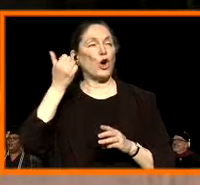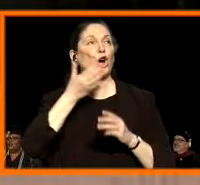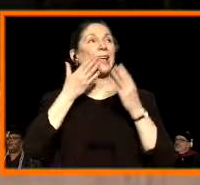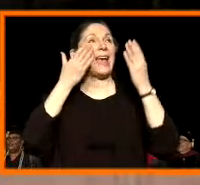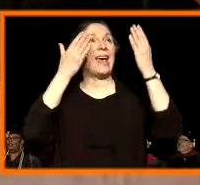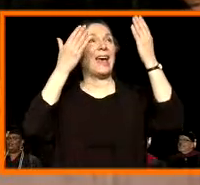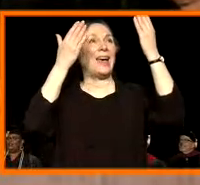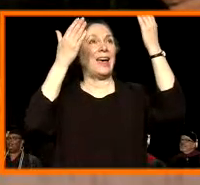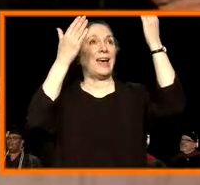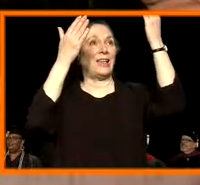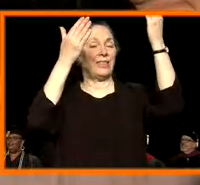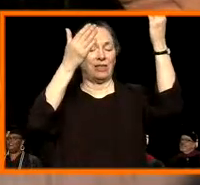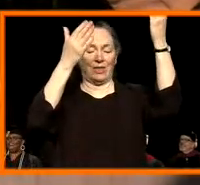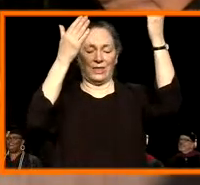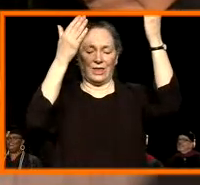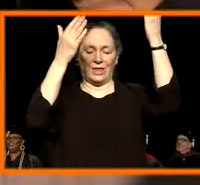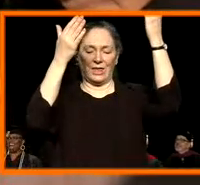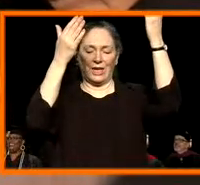we